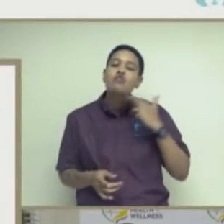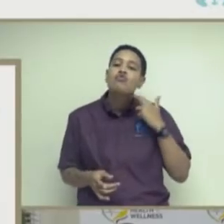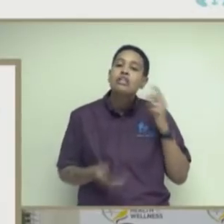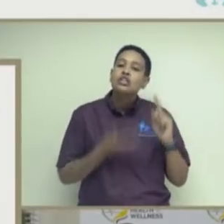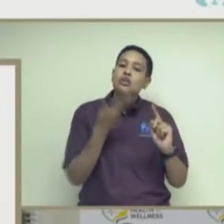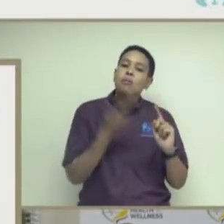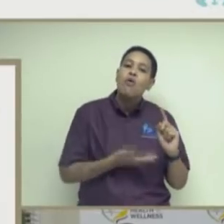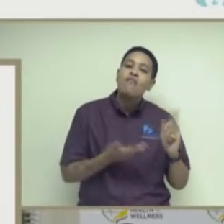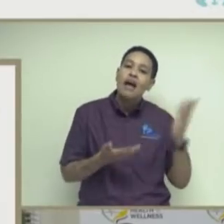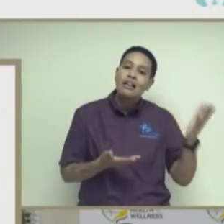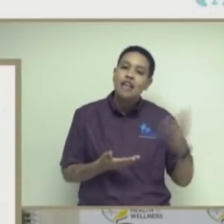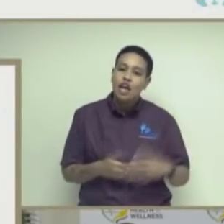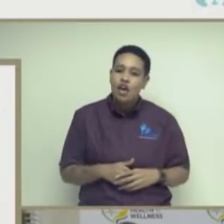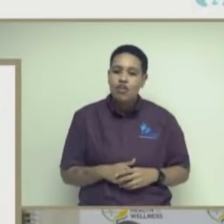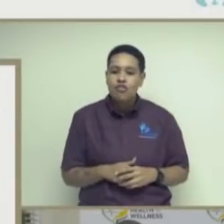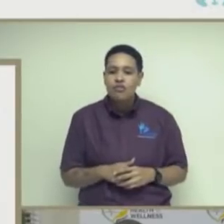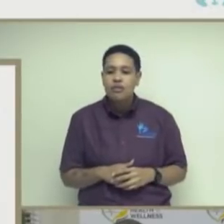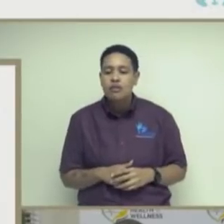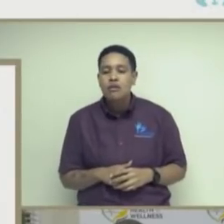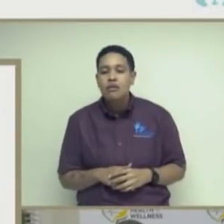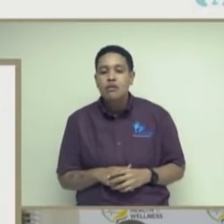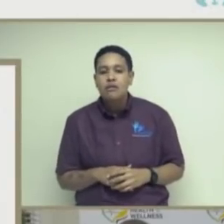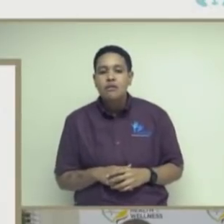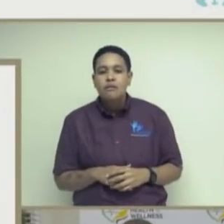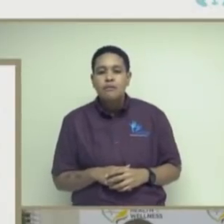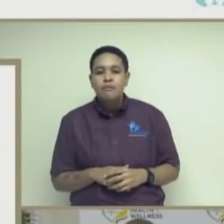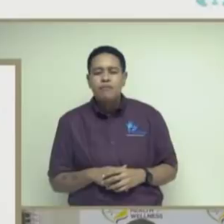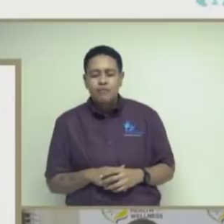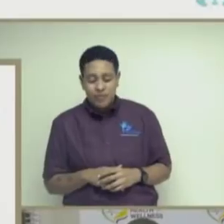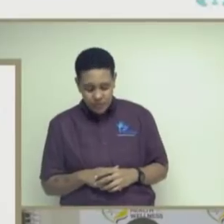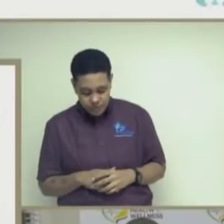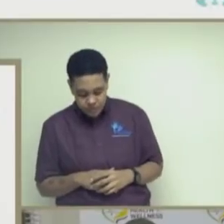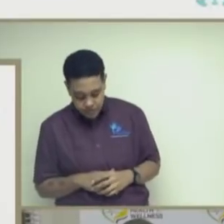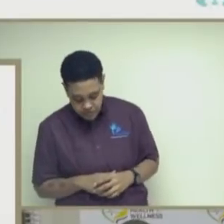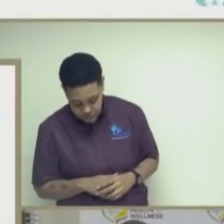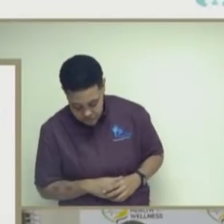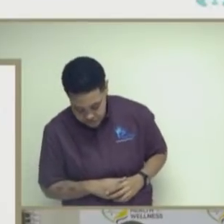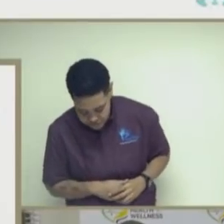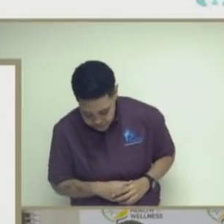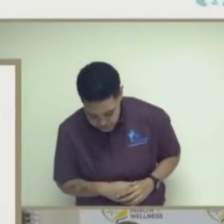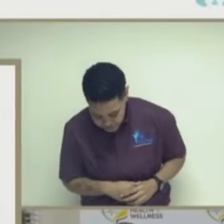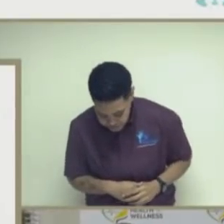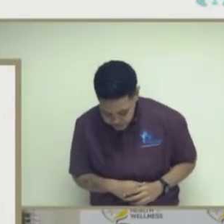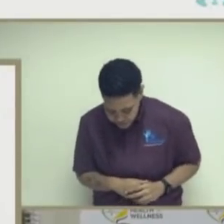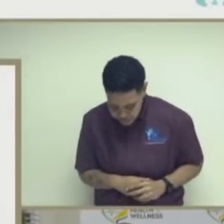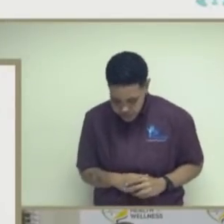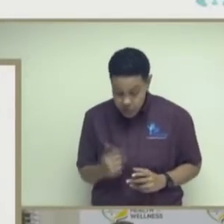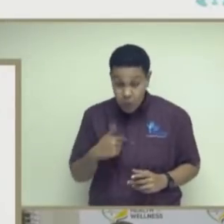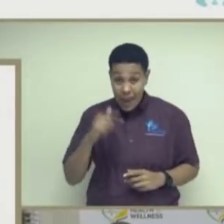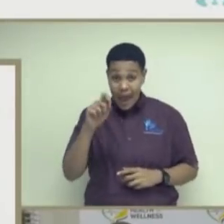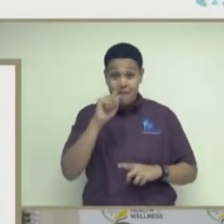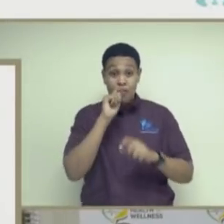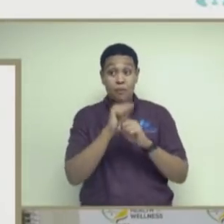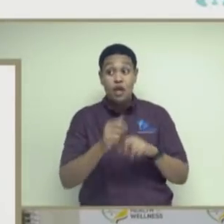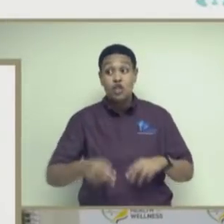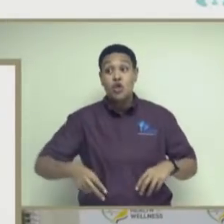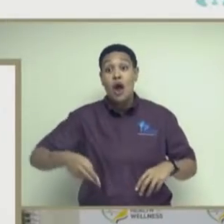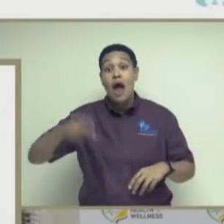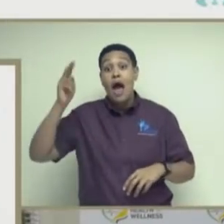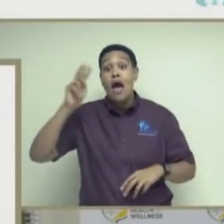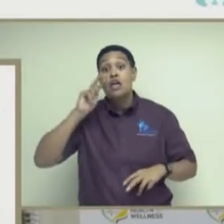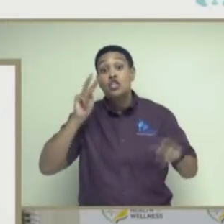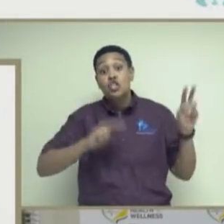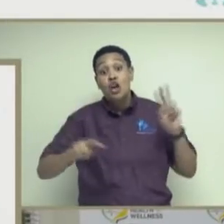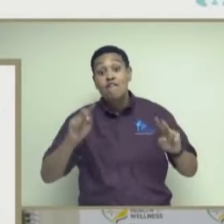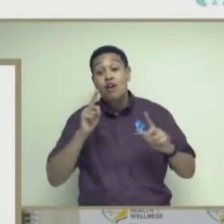profile. So we have to ensure for these communities the heightened surveillance and the interventions